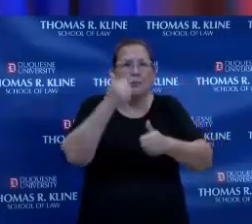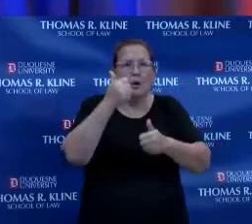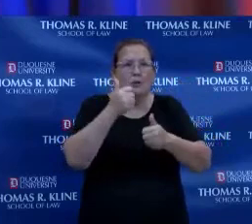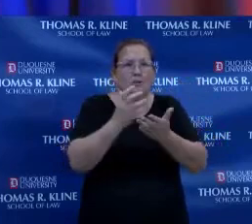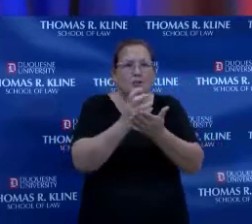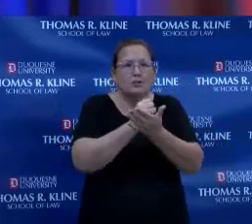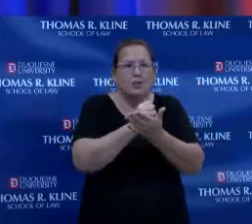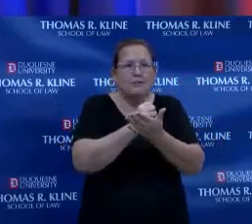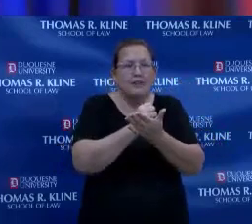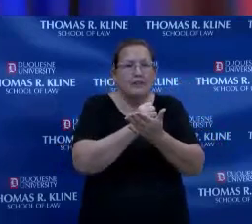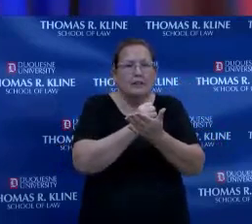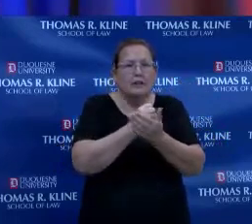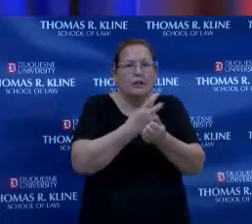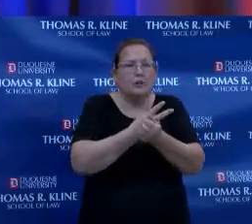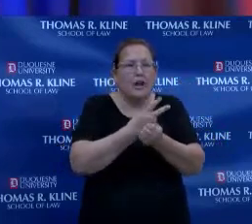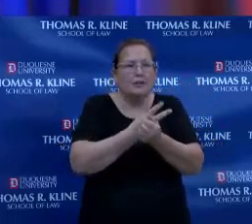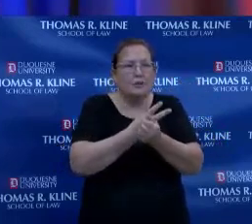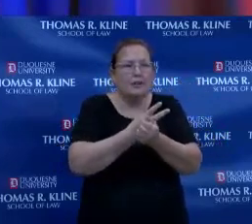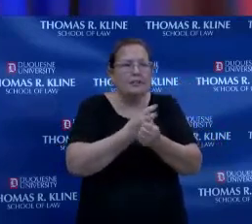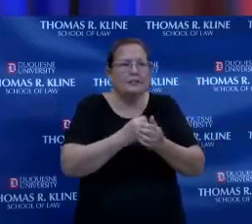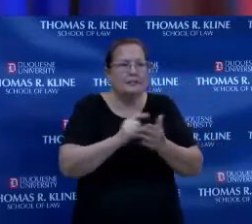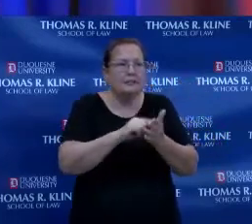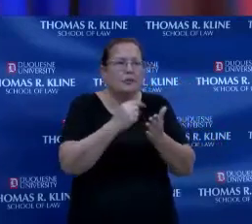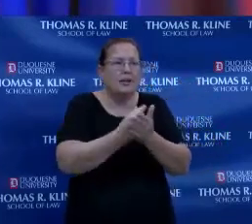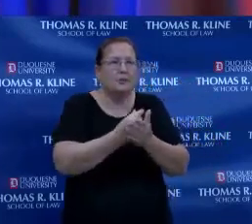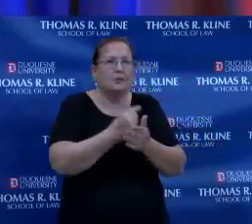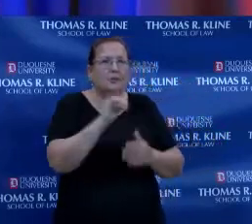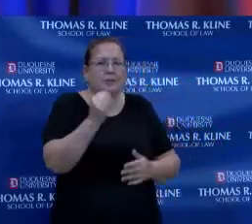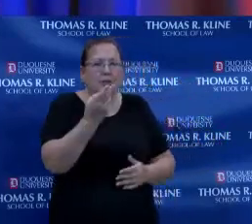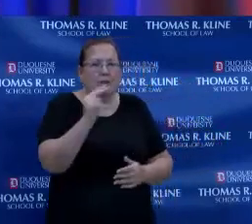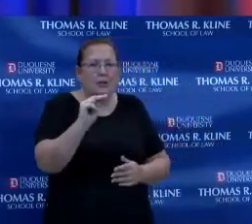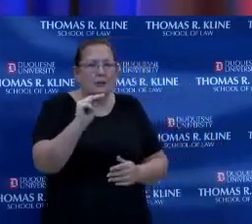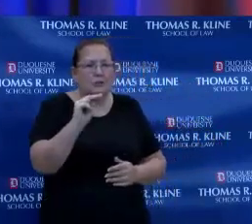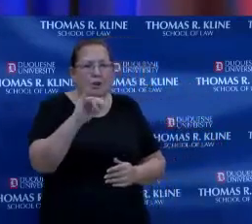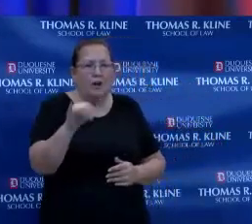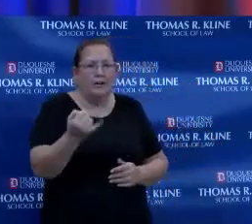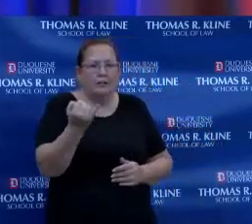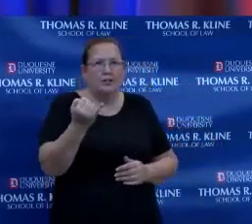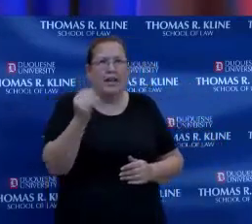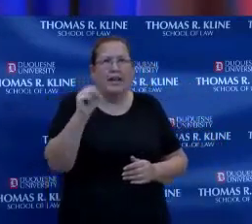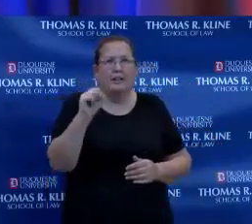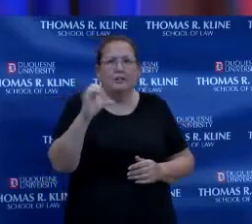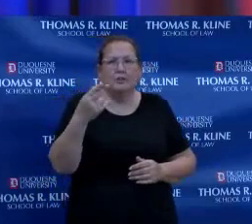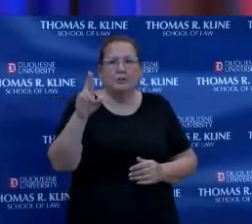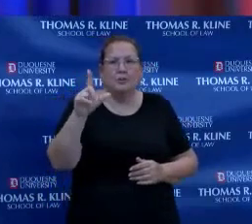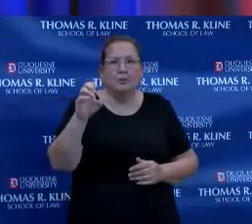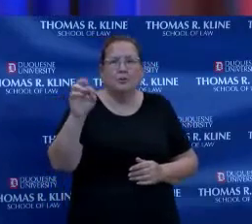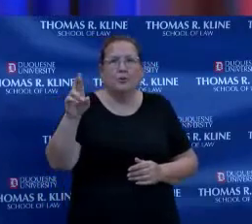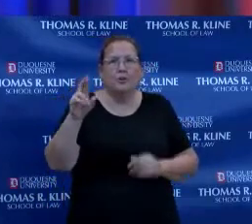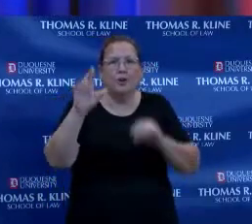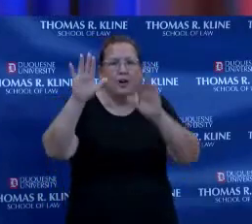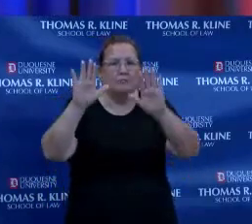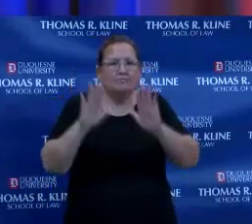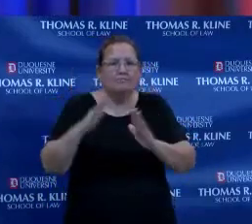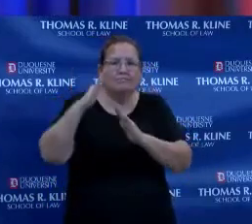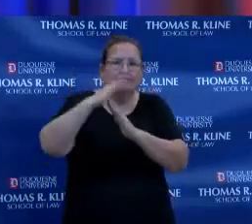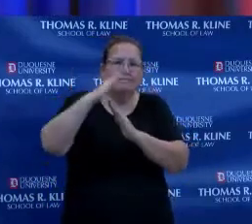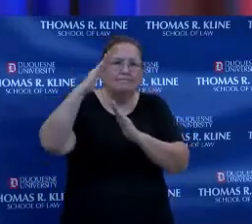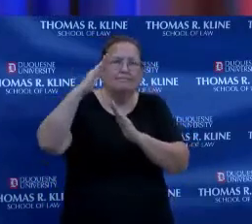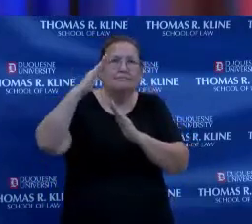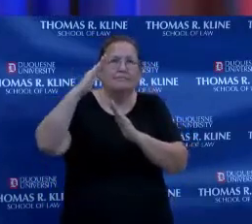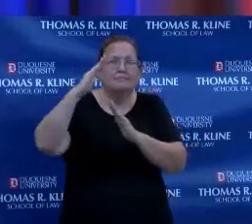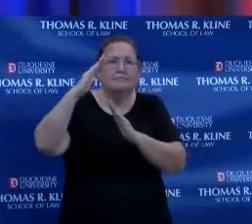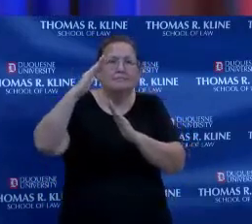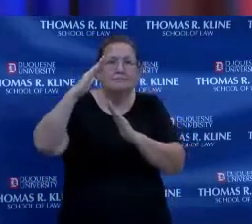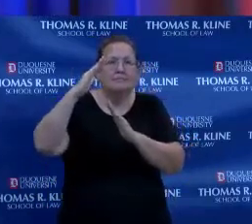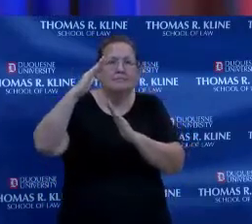graduates. The first award is the John J. Shulo Peer Excellency Award, named in honor of the late John J.